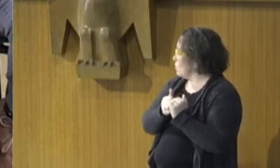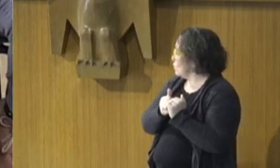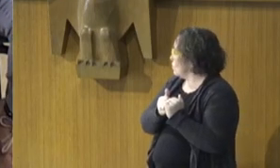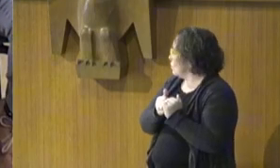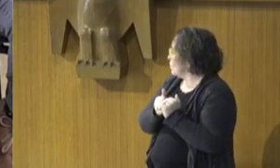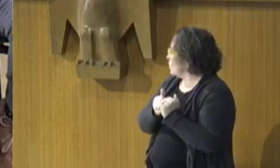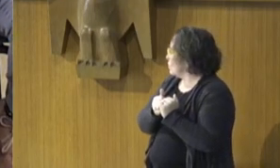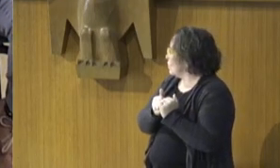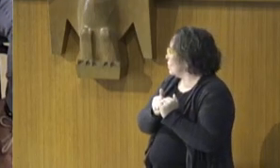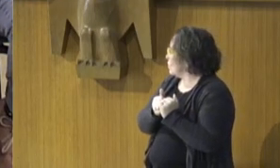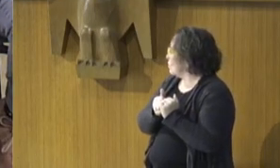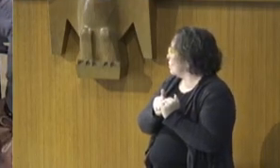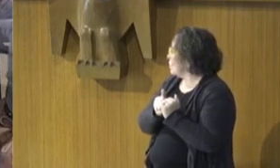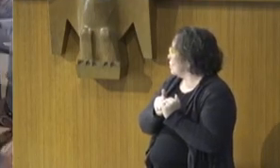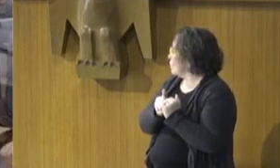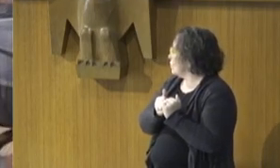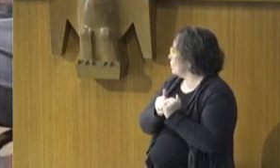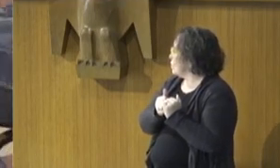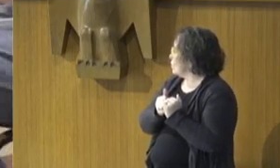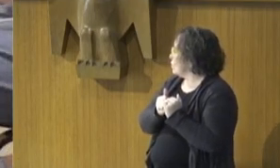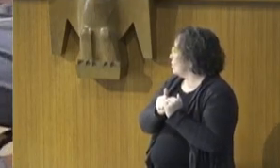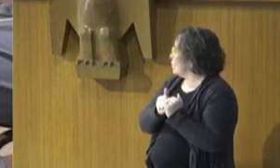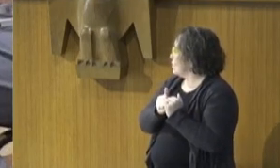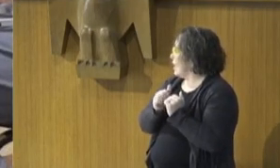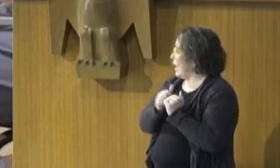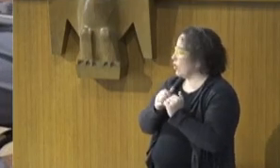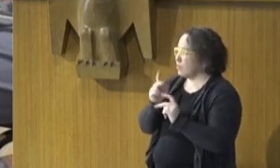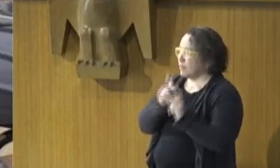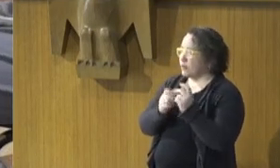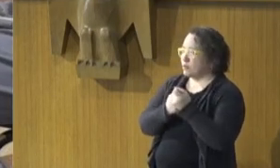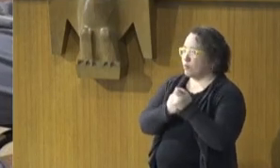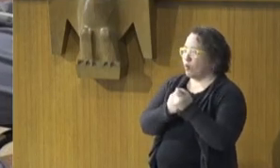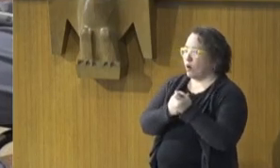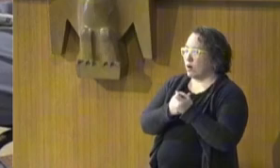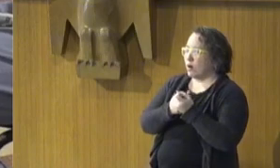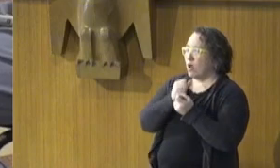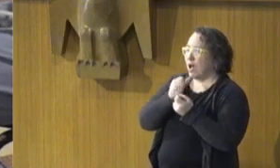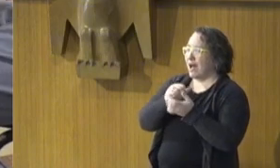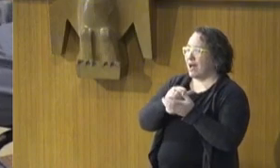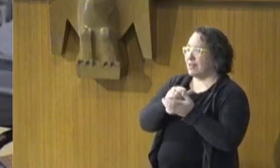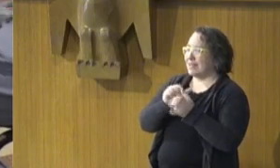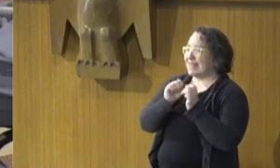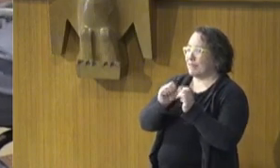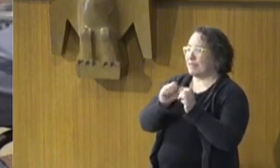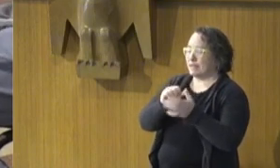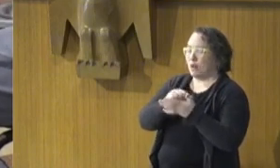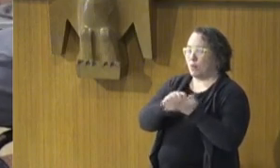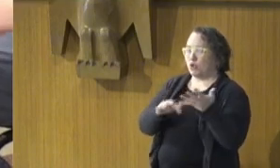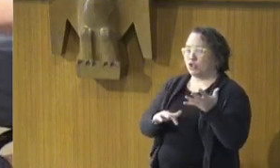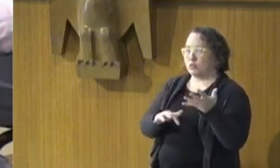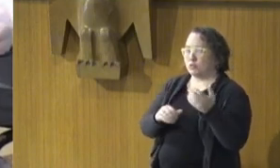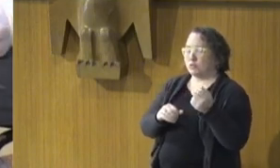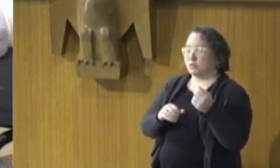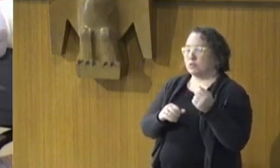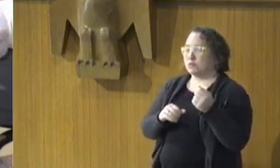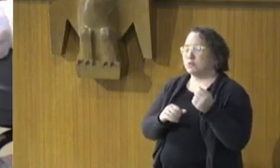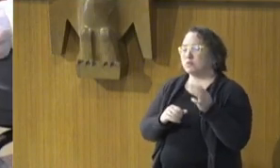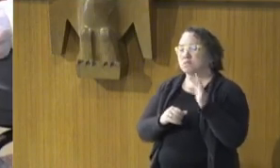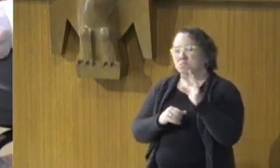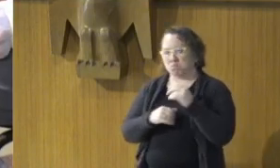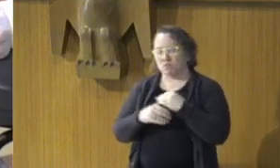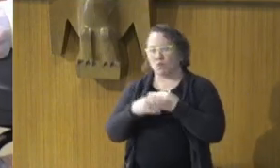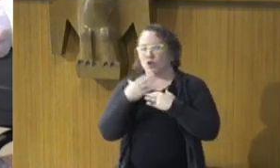That was a question. Okay, that's a great question. So the first part of this, I think, is understanding that